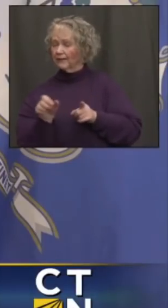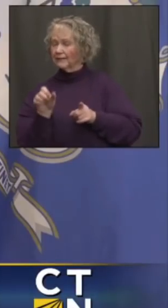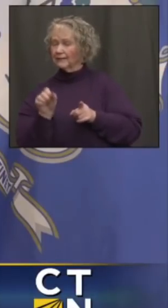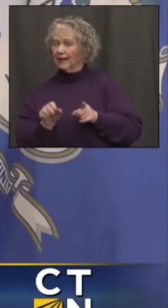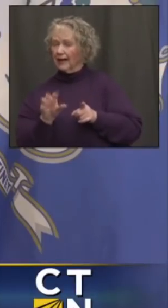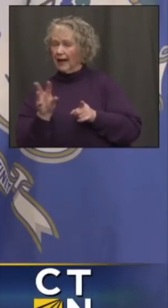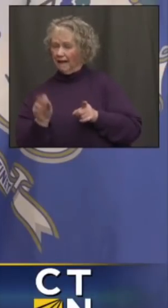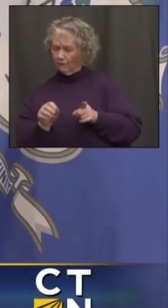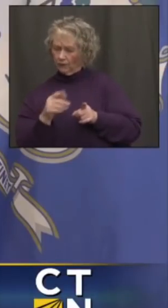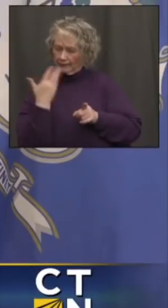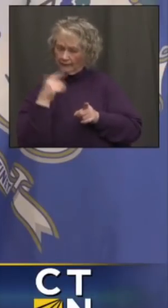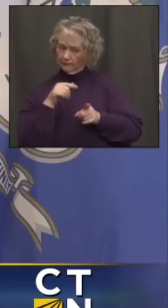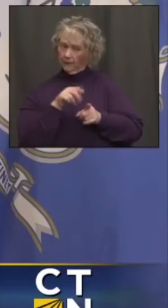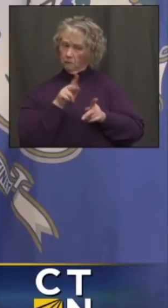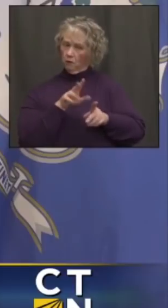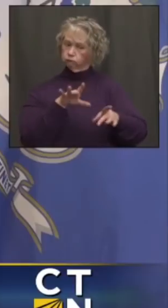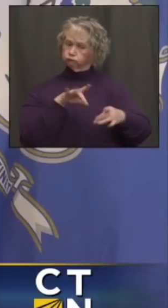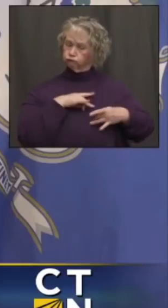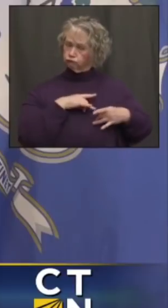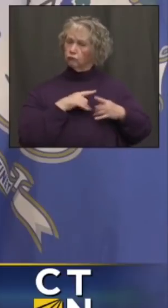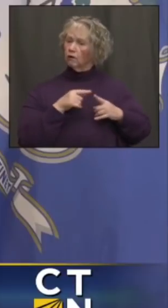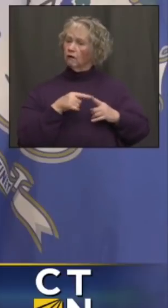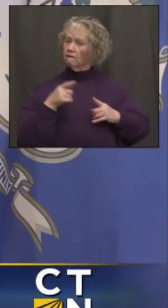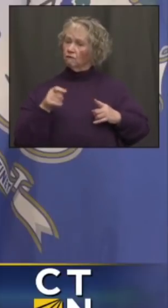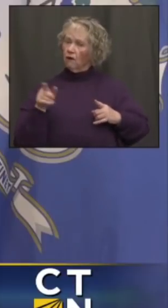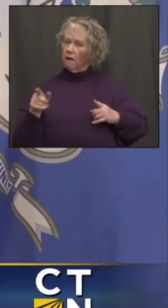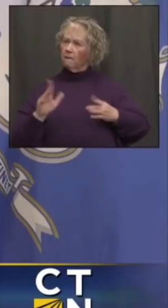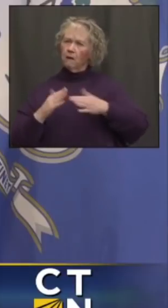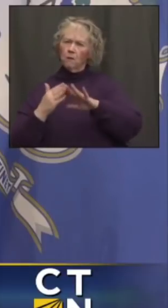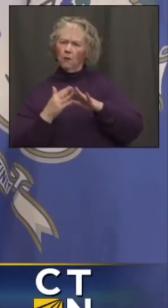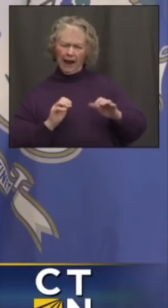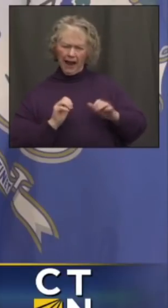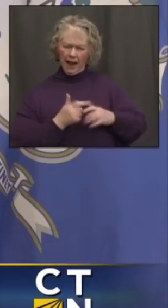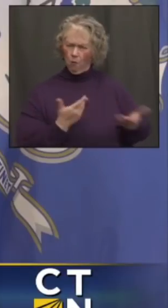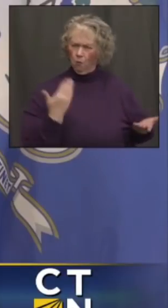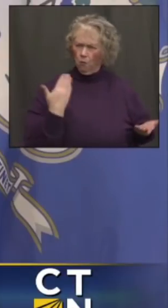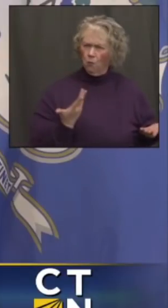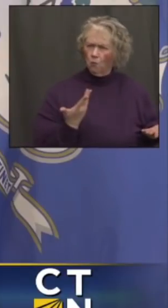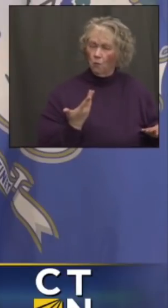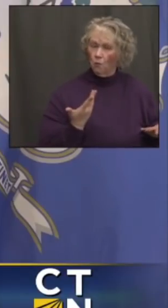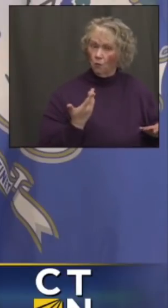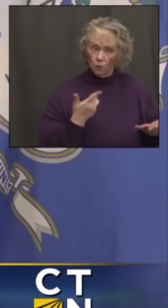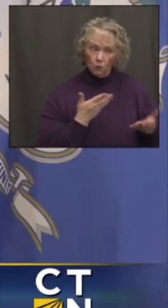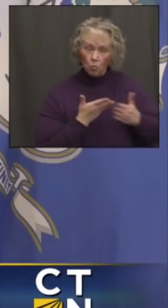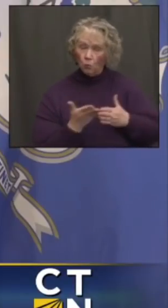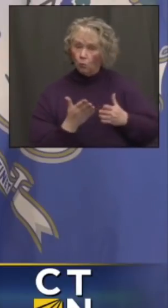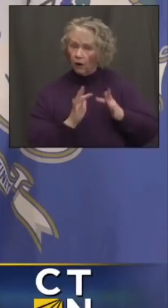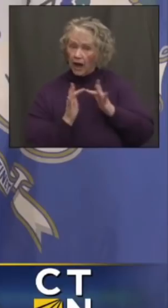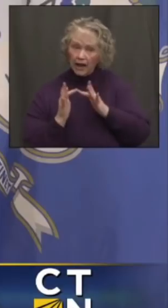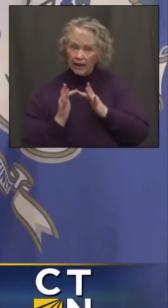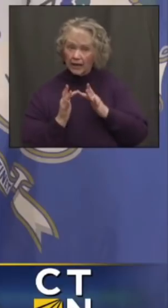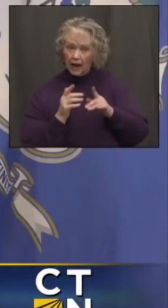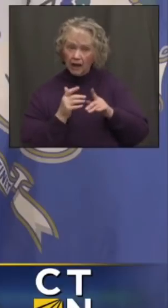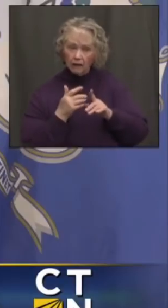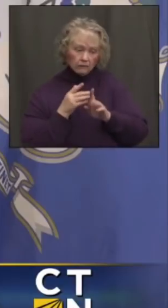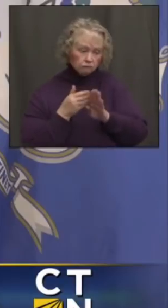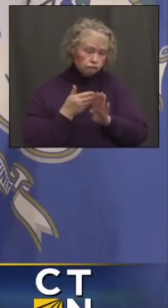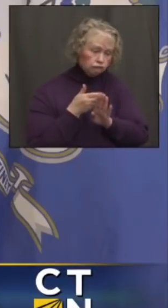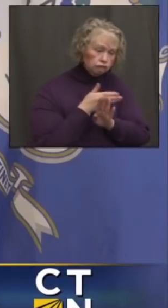workers in 10 days or so. And I just want to follow up on what you said about the South African